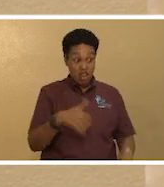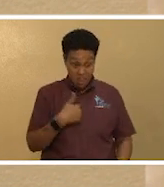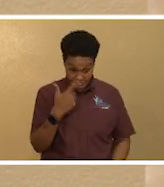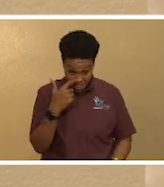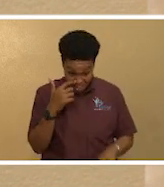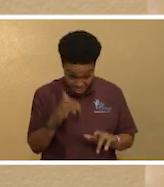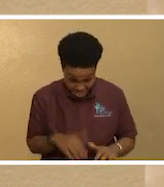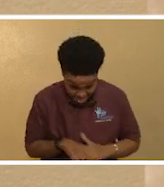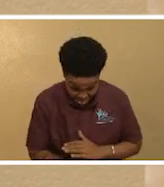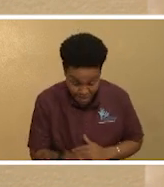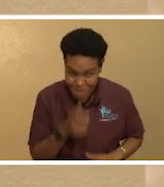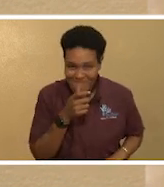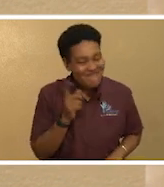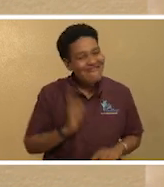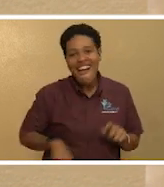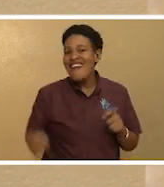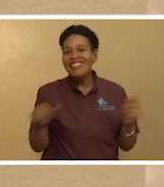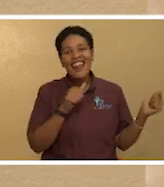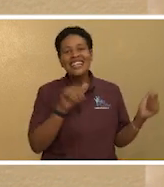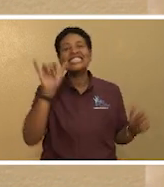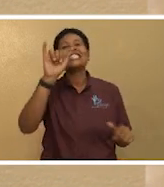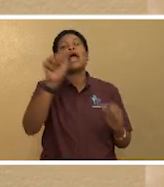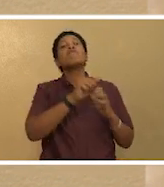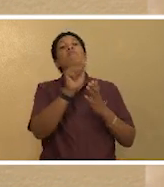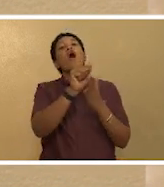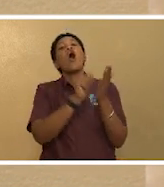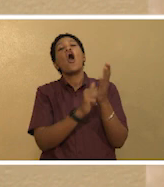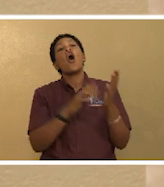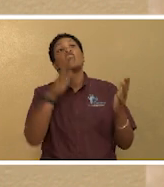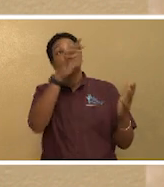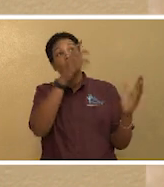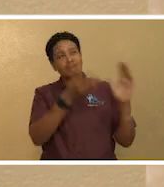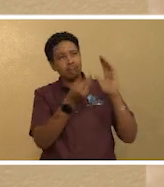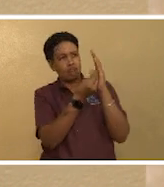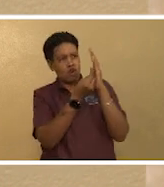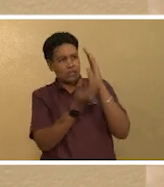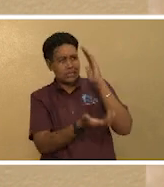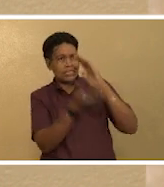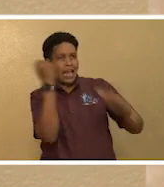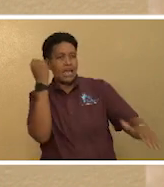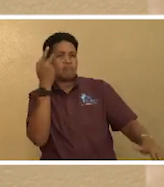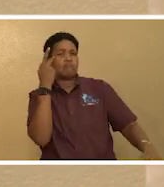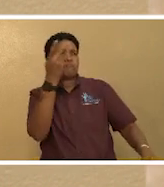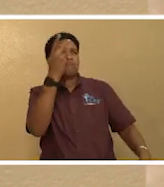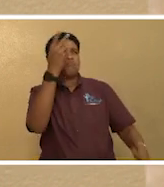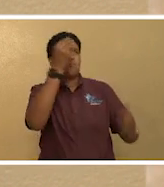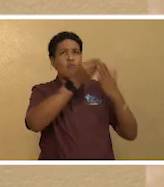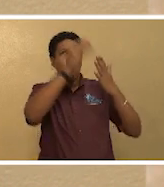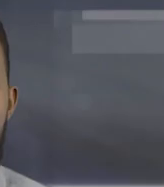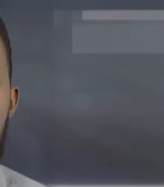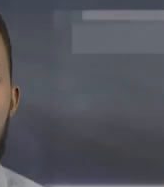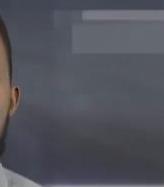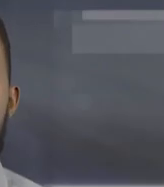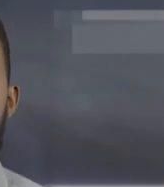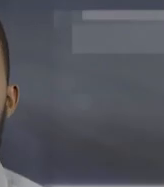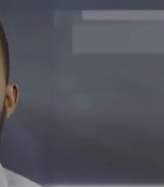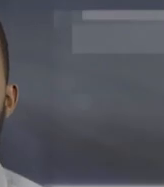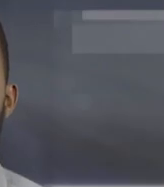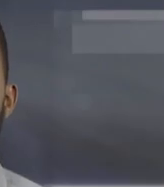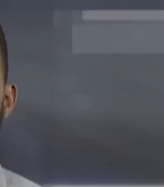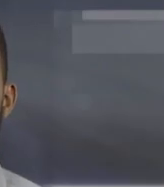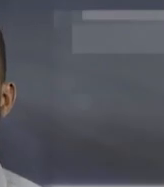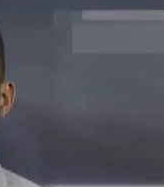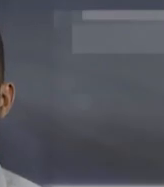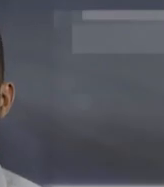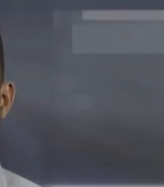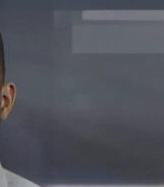to your bank account, whenever you take money from your account, you can log in and you will see all of those. The same thing will happen. Persons are being